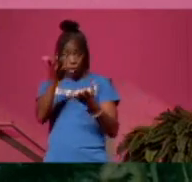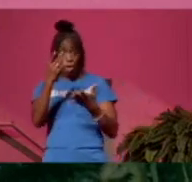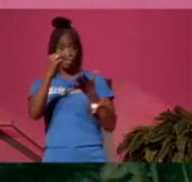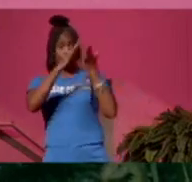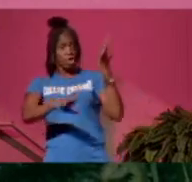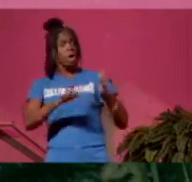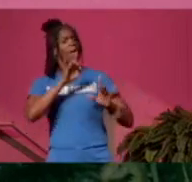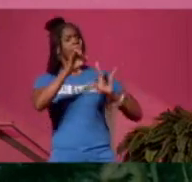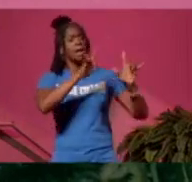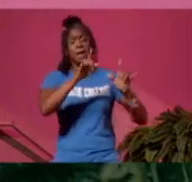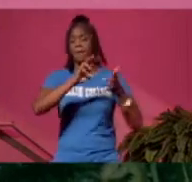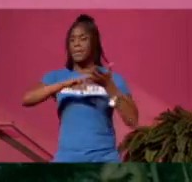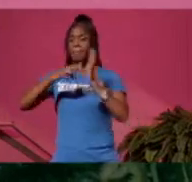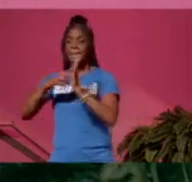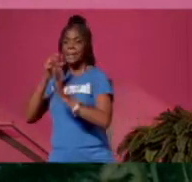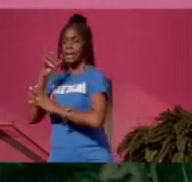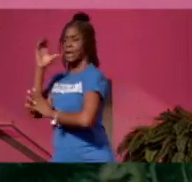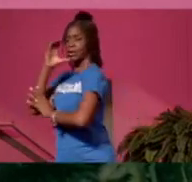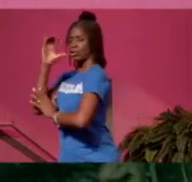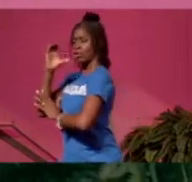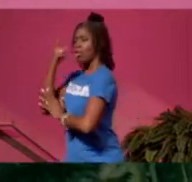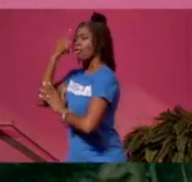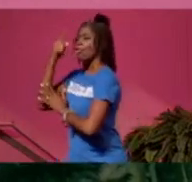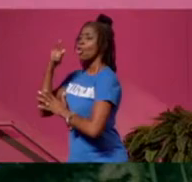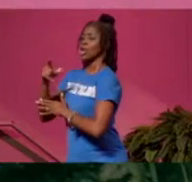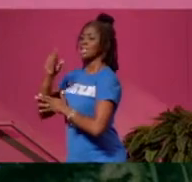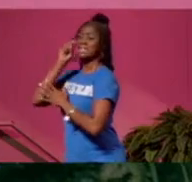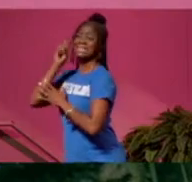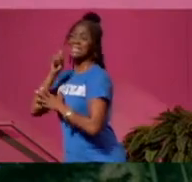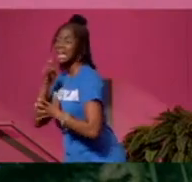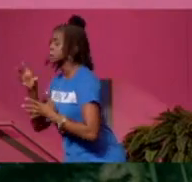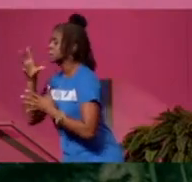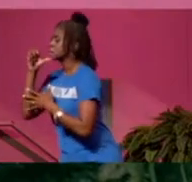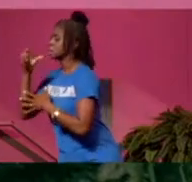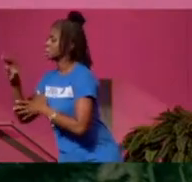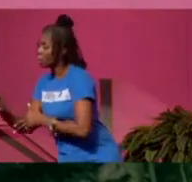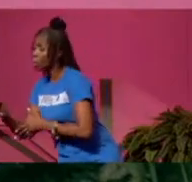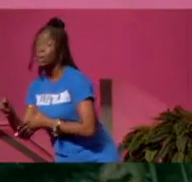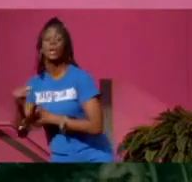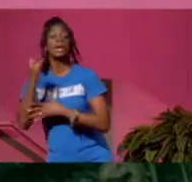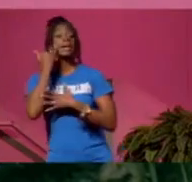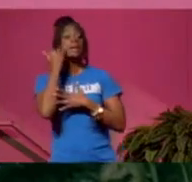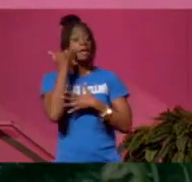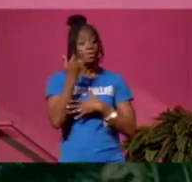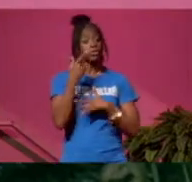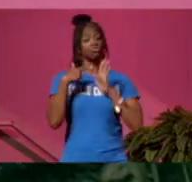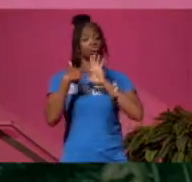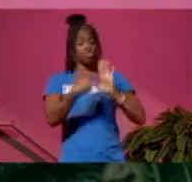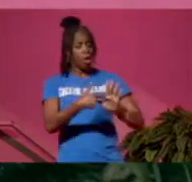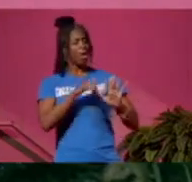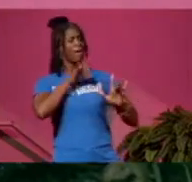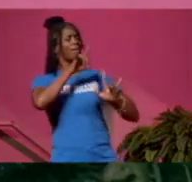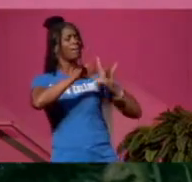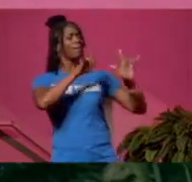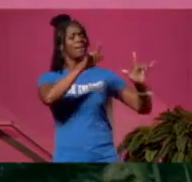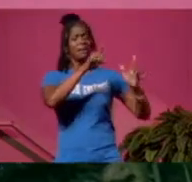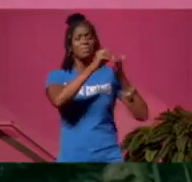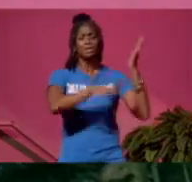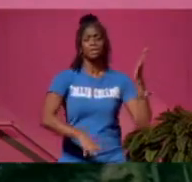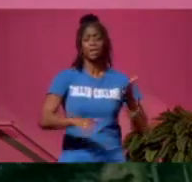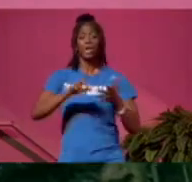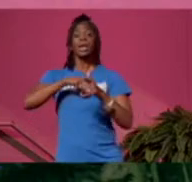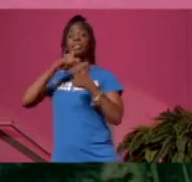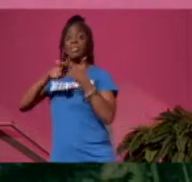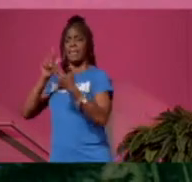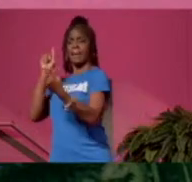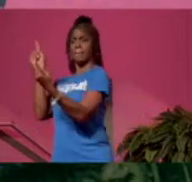heart left by a loveless home. If they know that you love them, they won't need validation from a man who wants their body but not